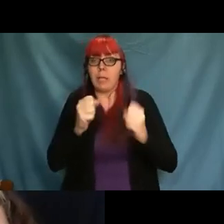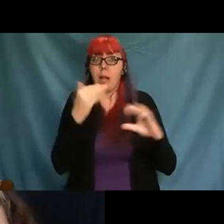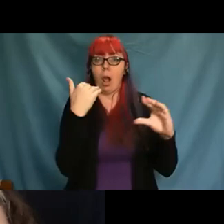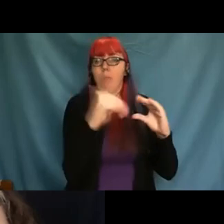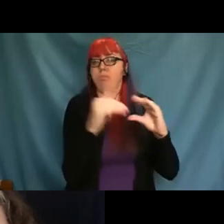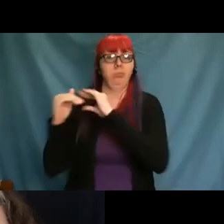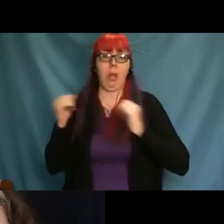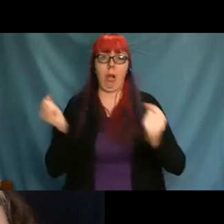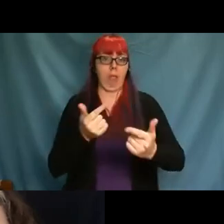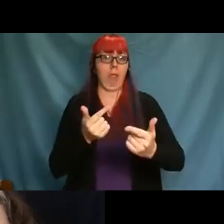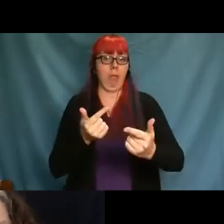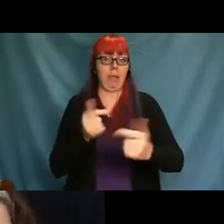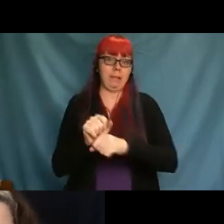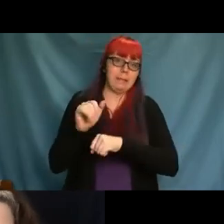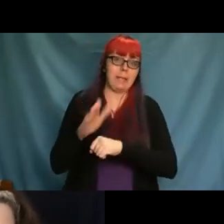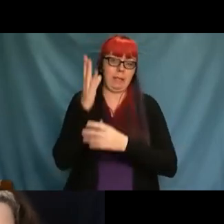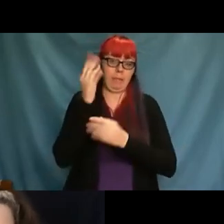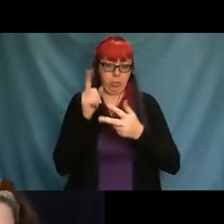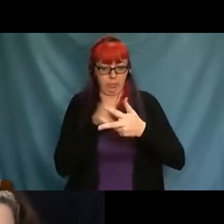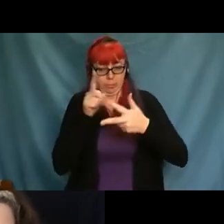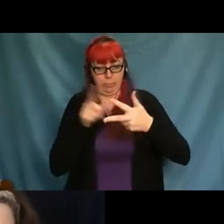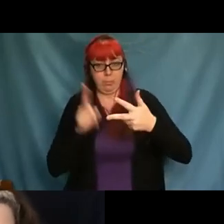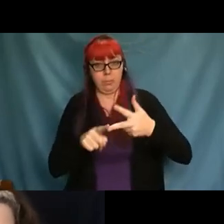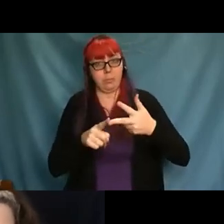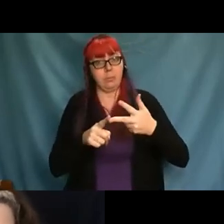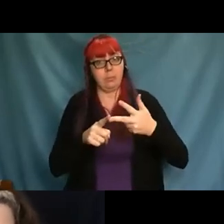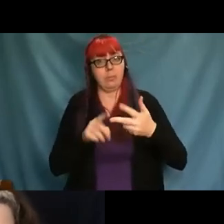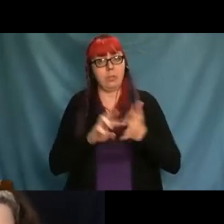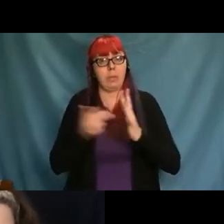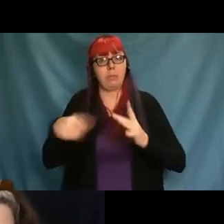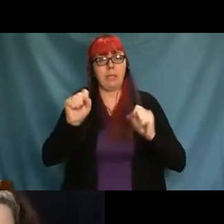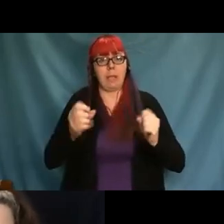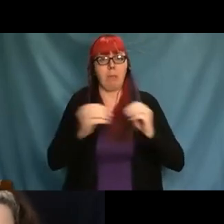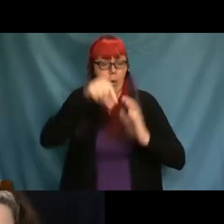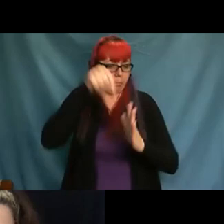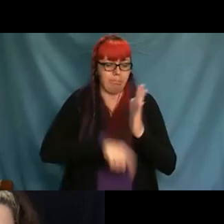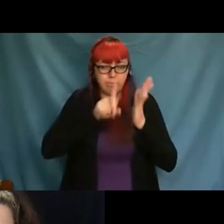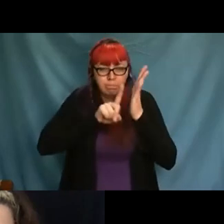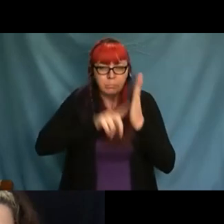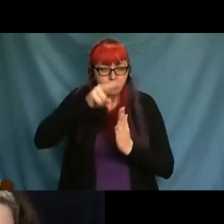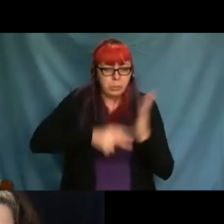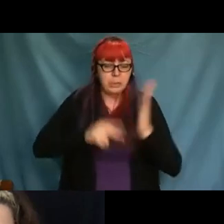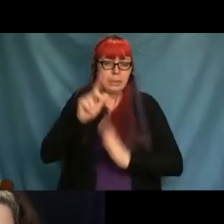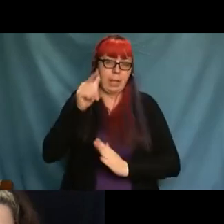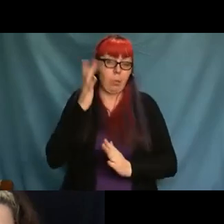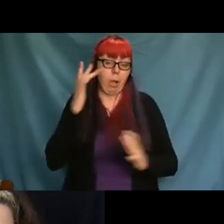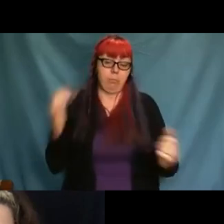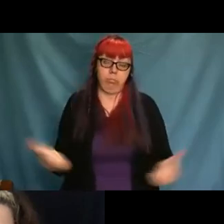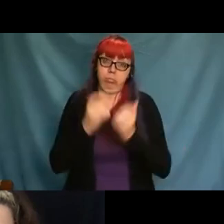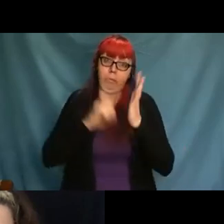afterwards and, you know, think through more detailed questions because there's a lot of research that's available on this